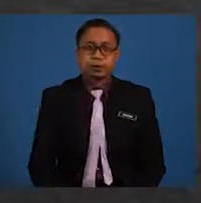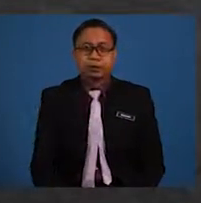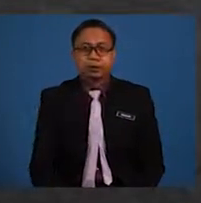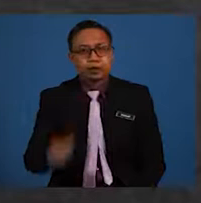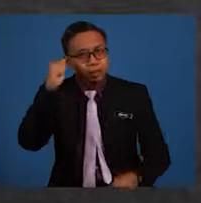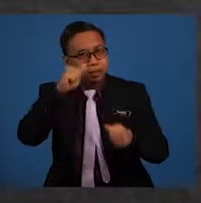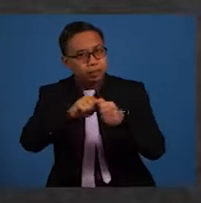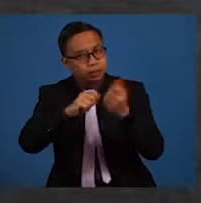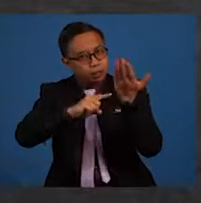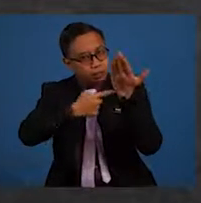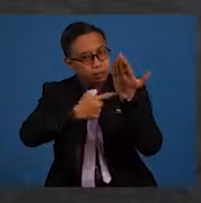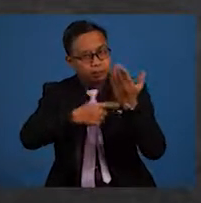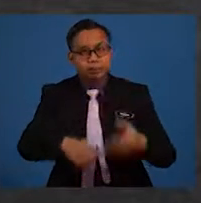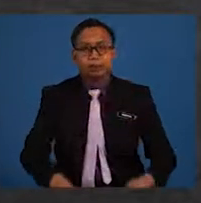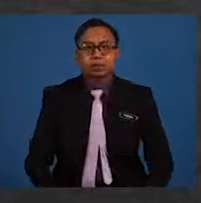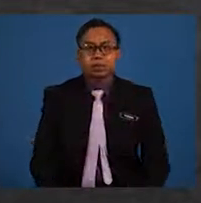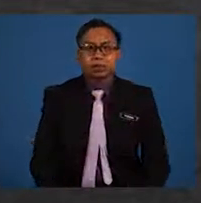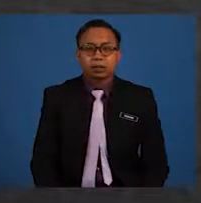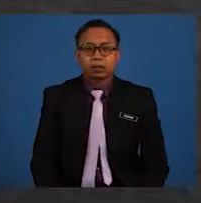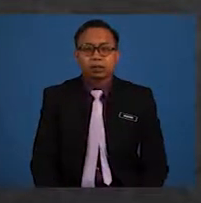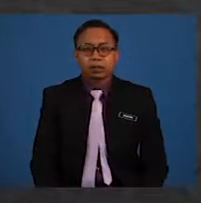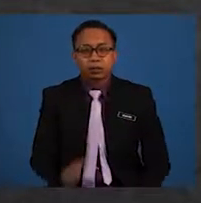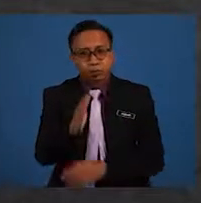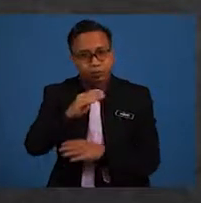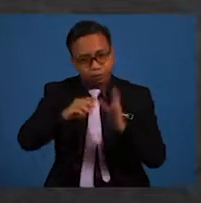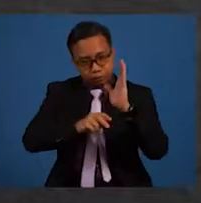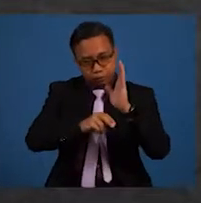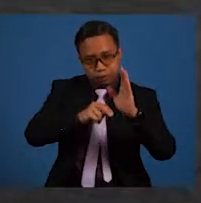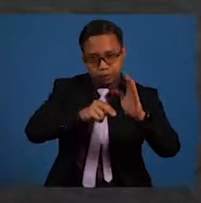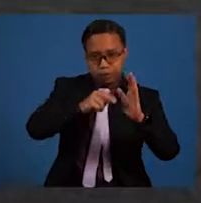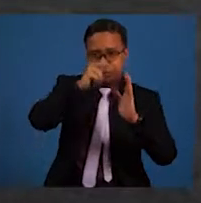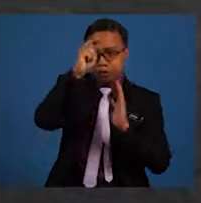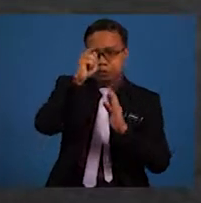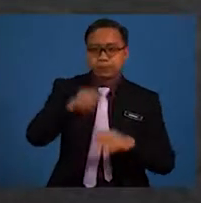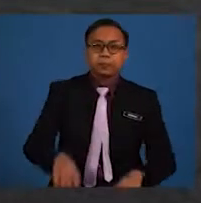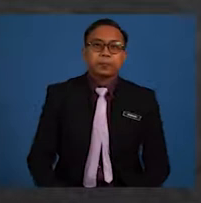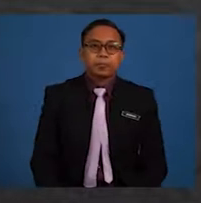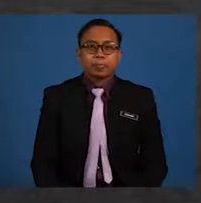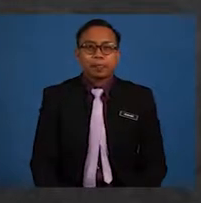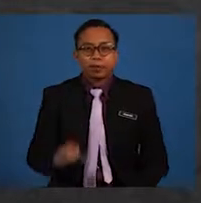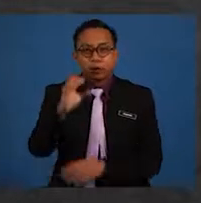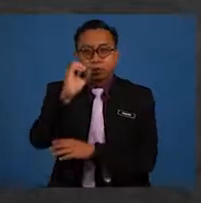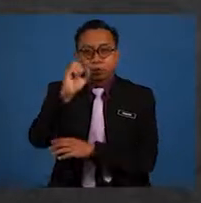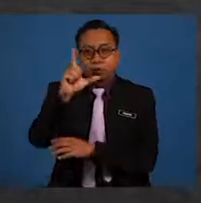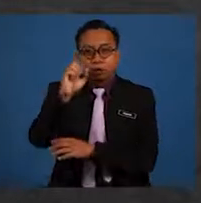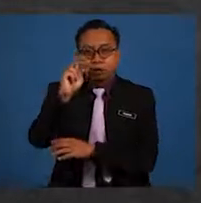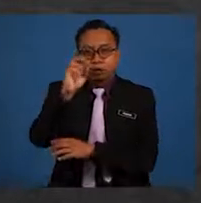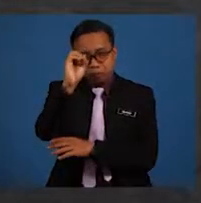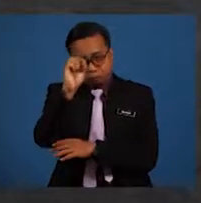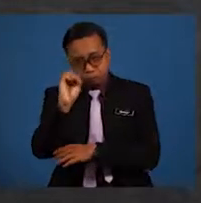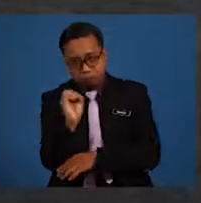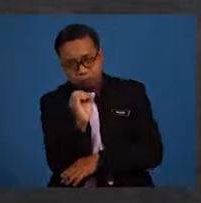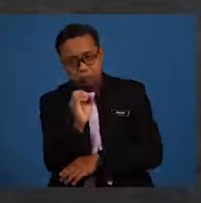Rickets seems to be on the rise. So the colon indicates